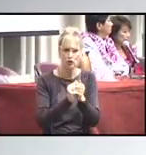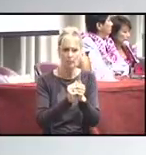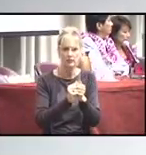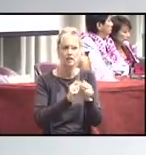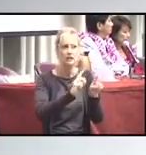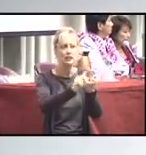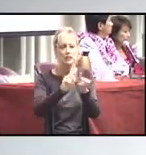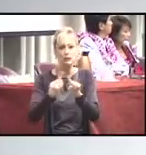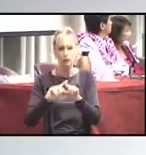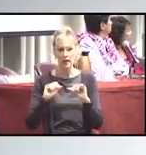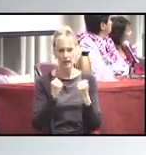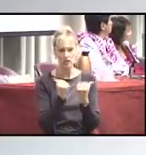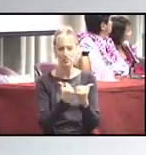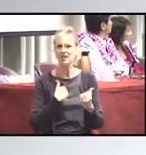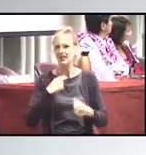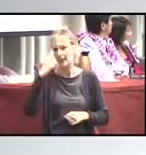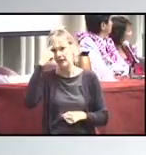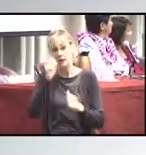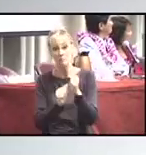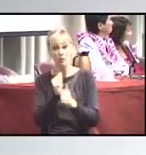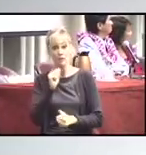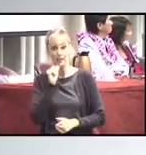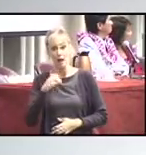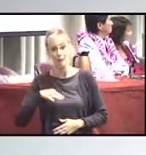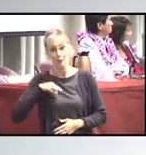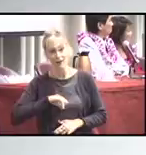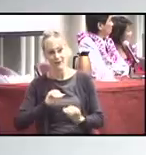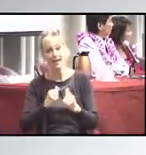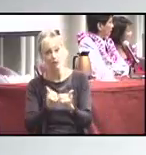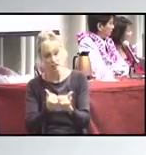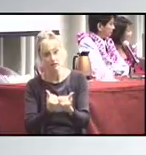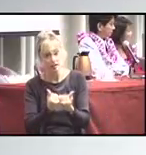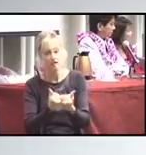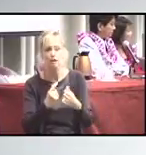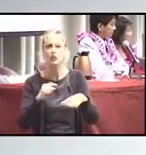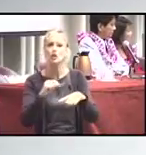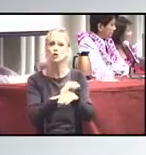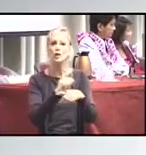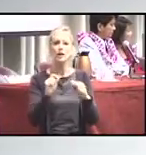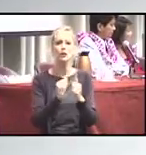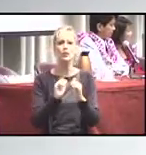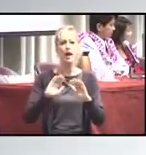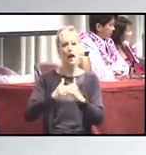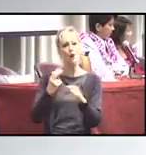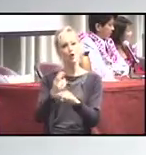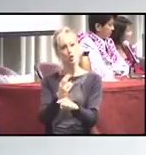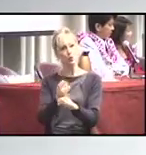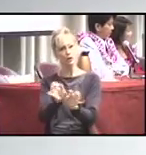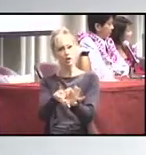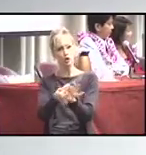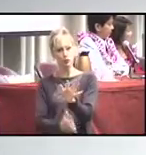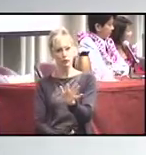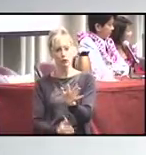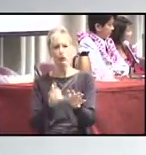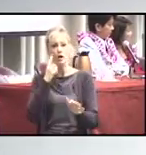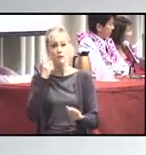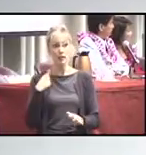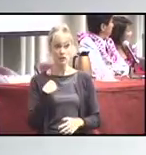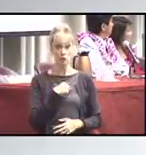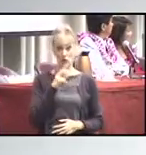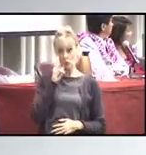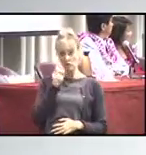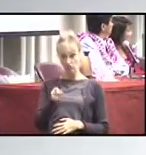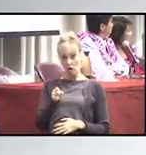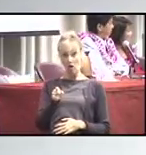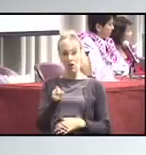and nonprofit, I think mostly nonprofit agencies, and training with how to use an interpreter, because what we saw is